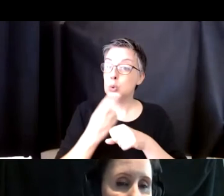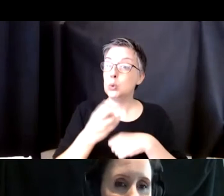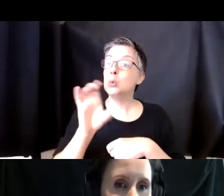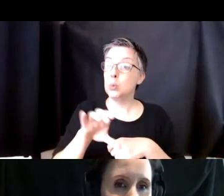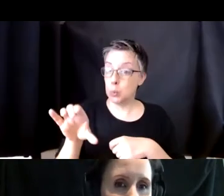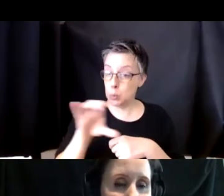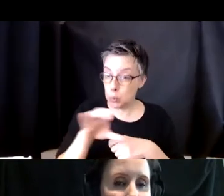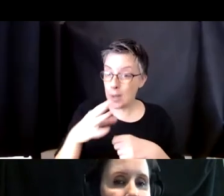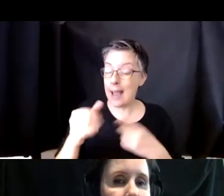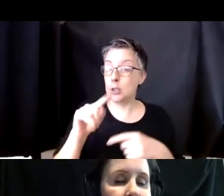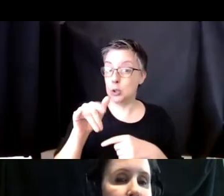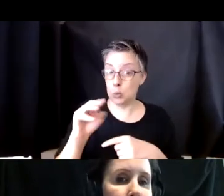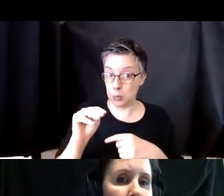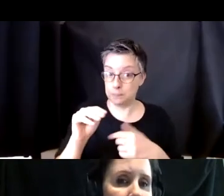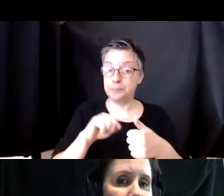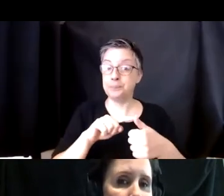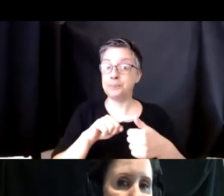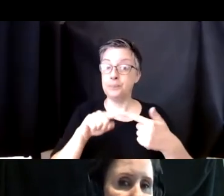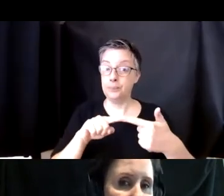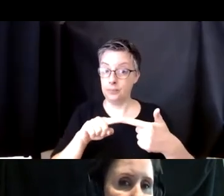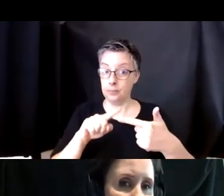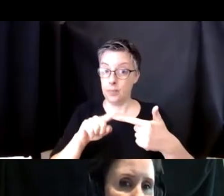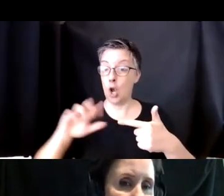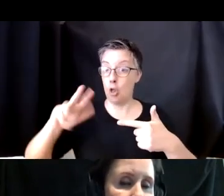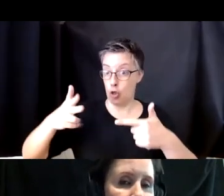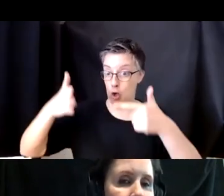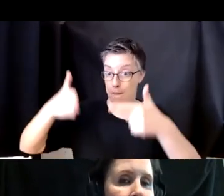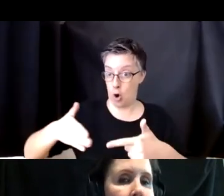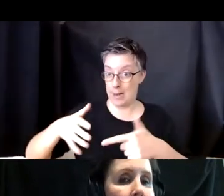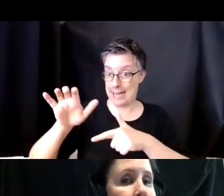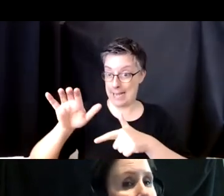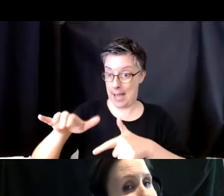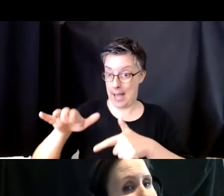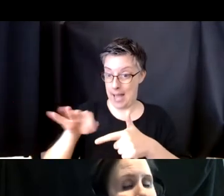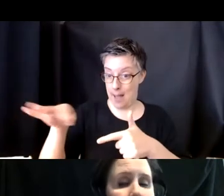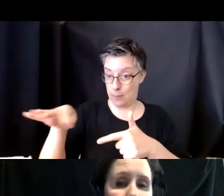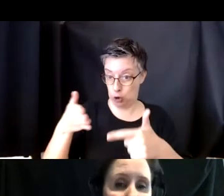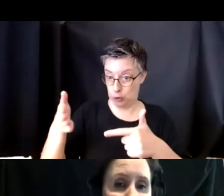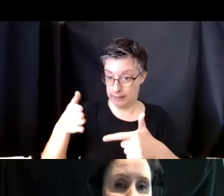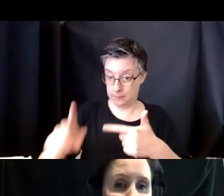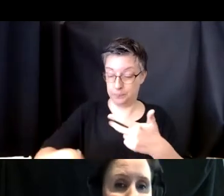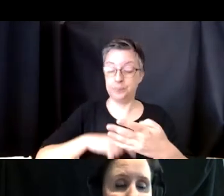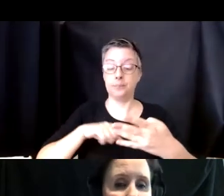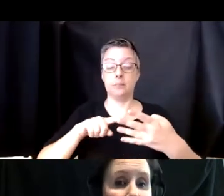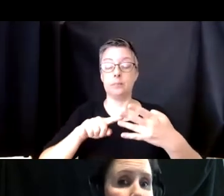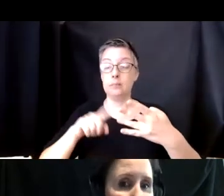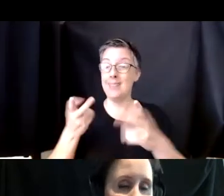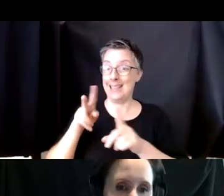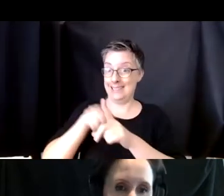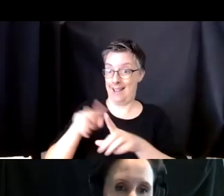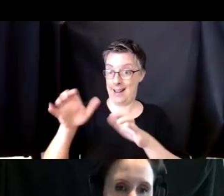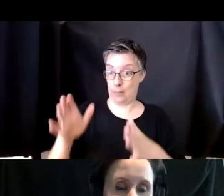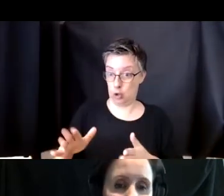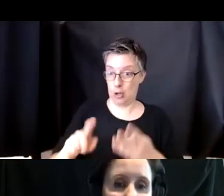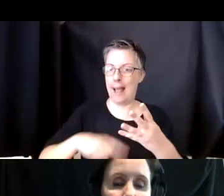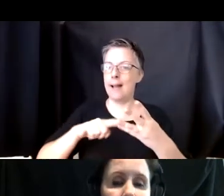caption and Doom, the third-party captioning services, assigning a captioner, and ghost